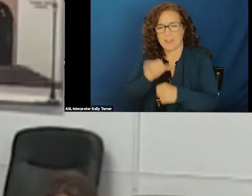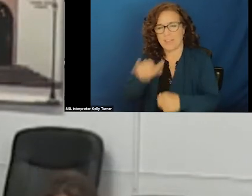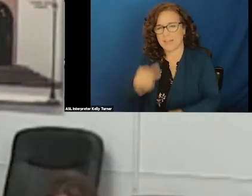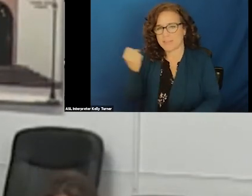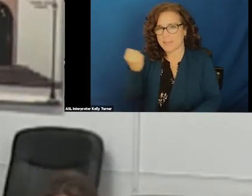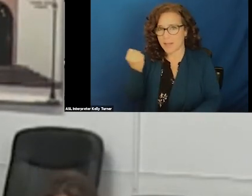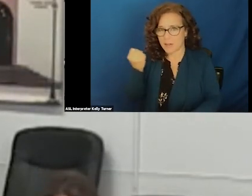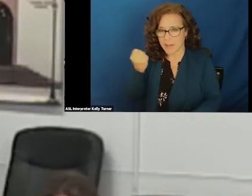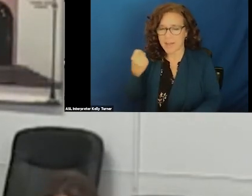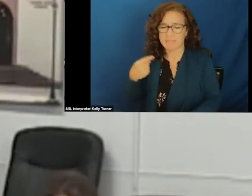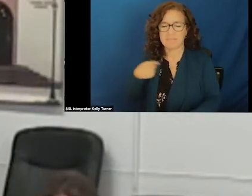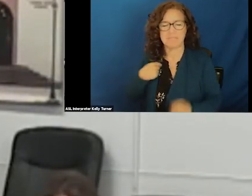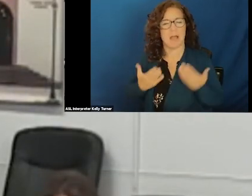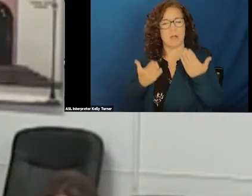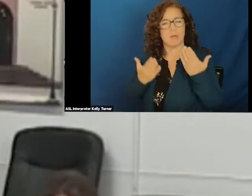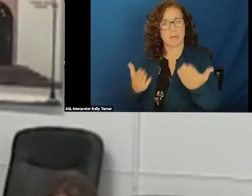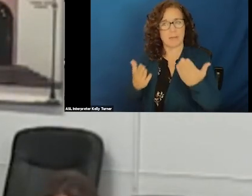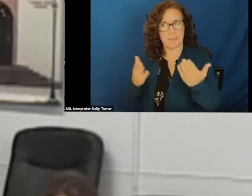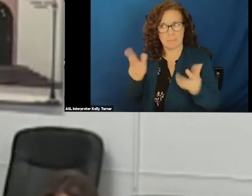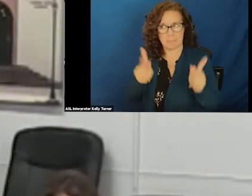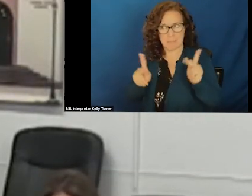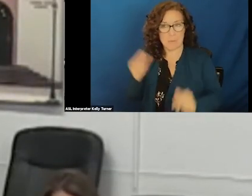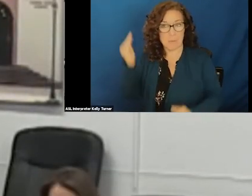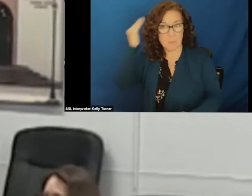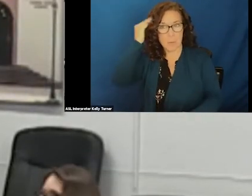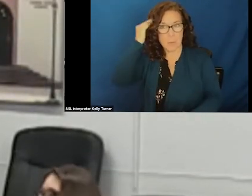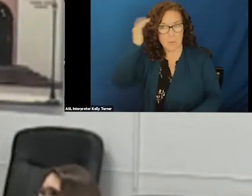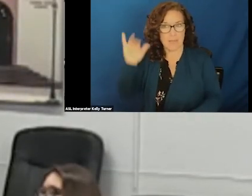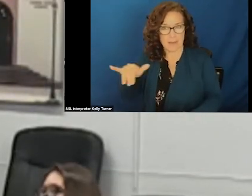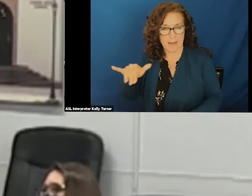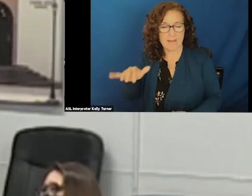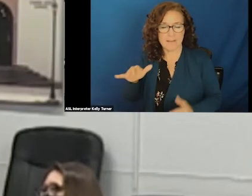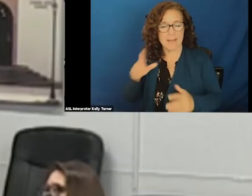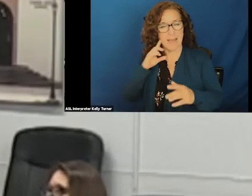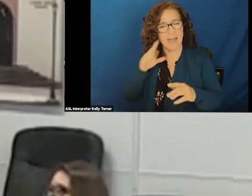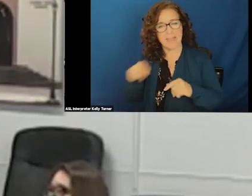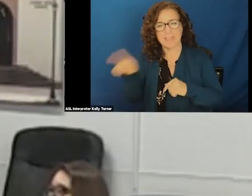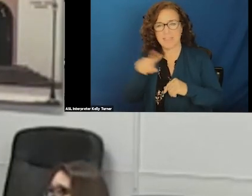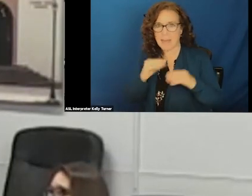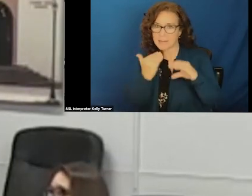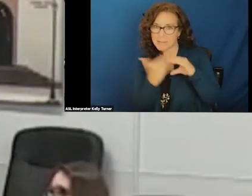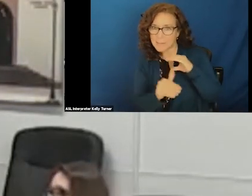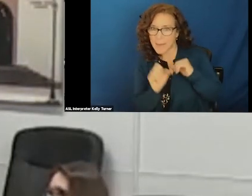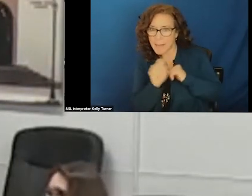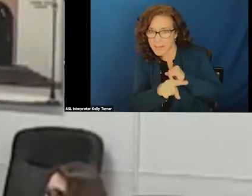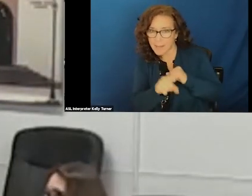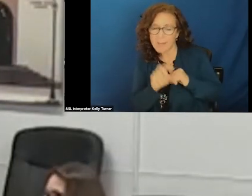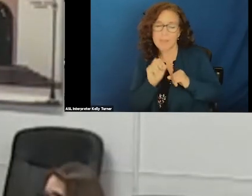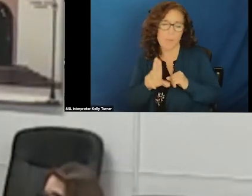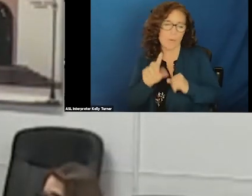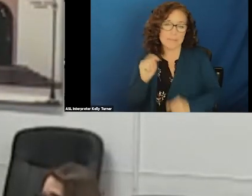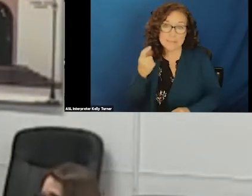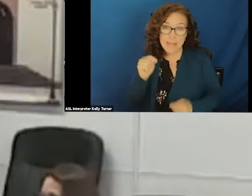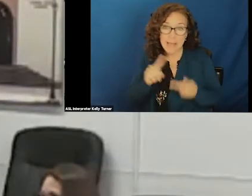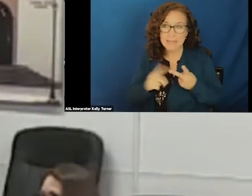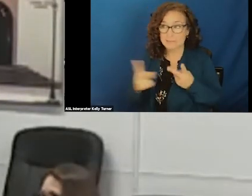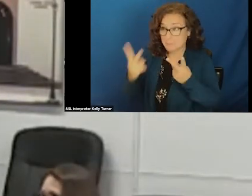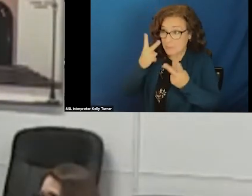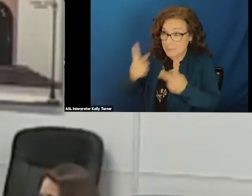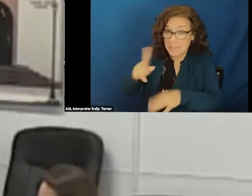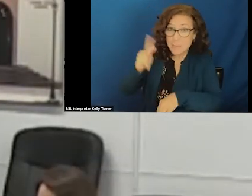email or a text message, or if you see your principal at some activity on a Saturday, give them a pat on the shoulder, but it is on a Saturday this